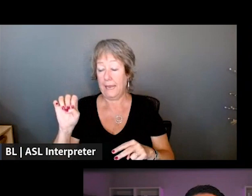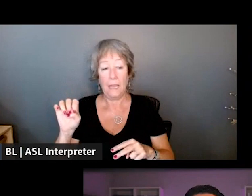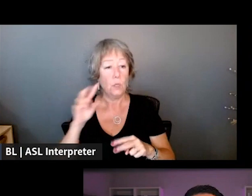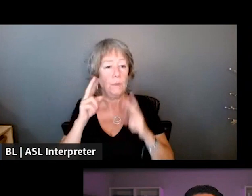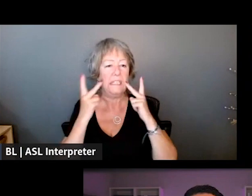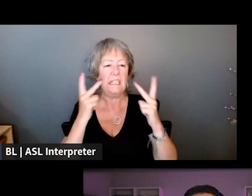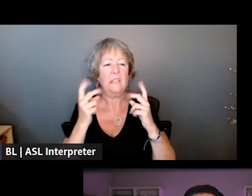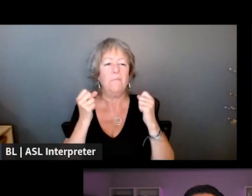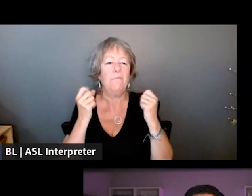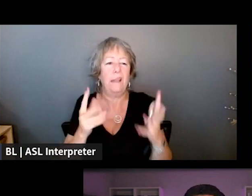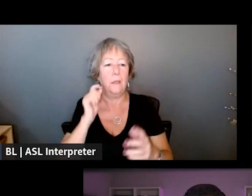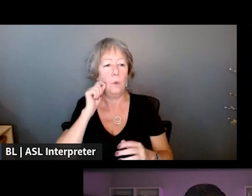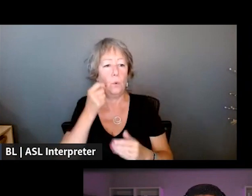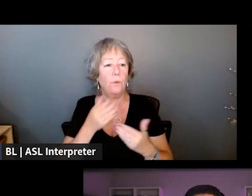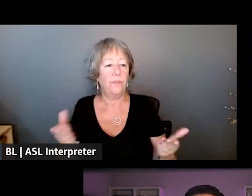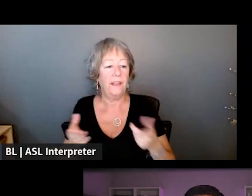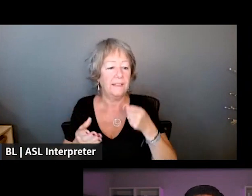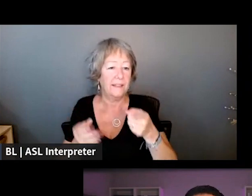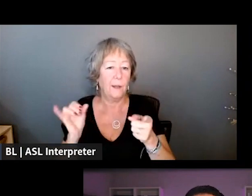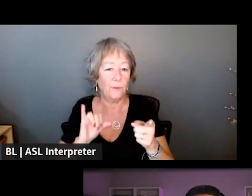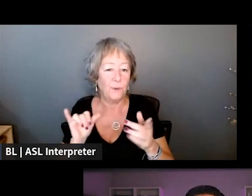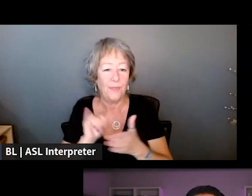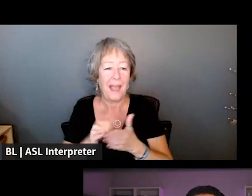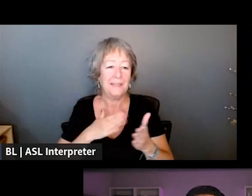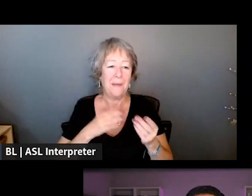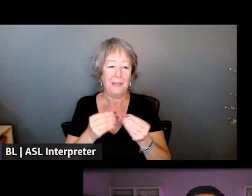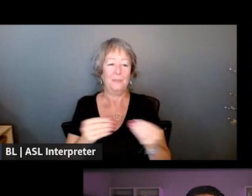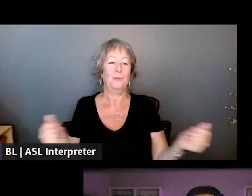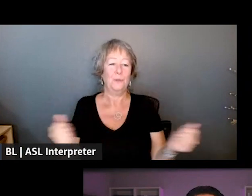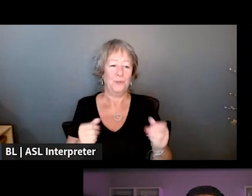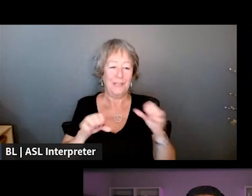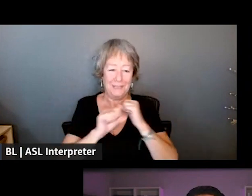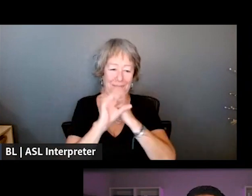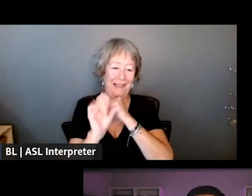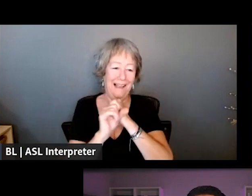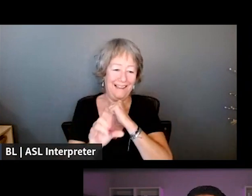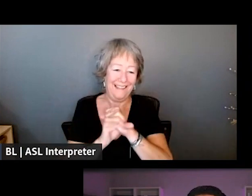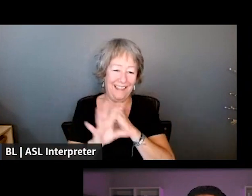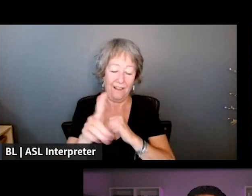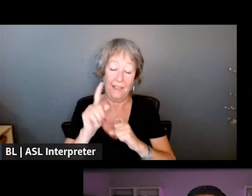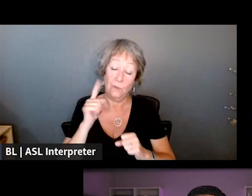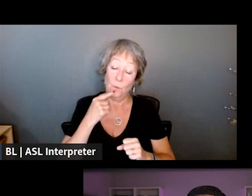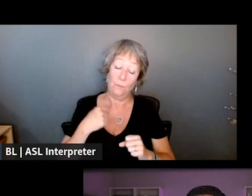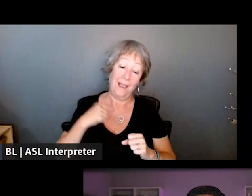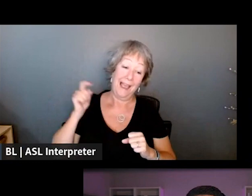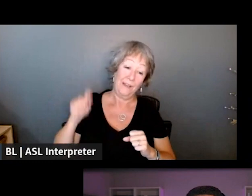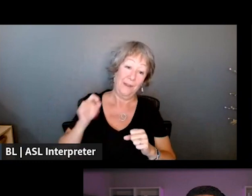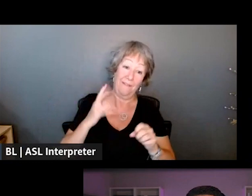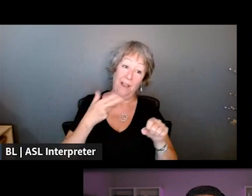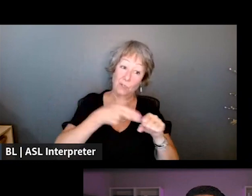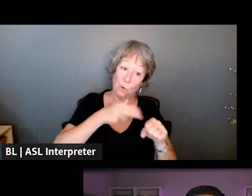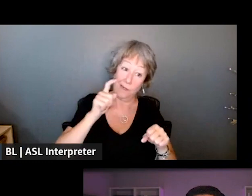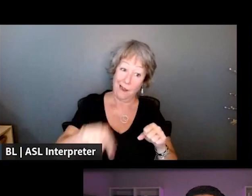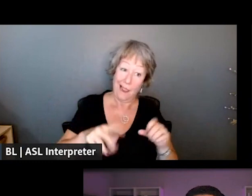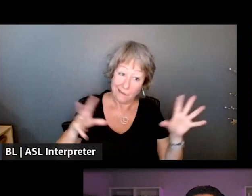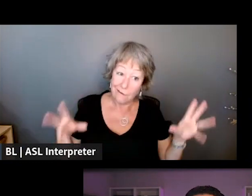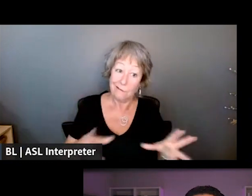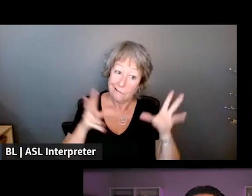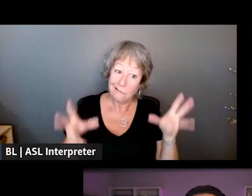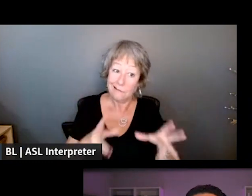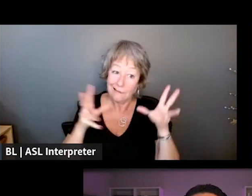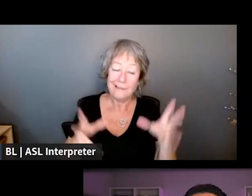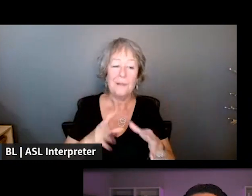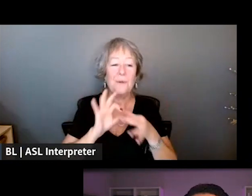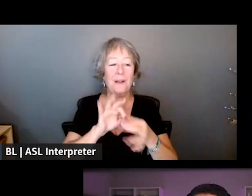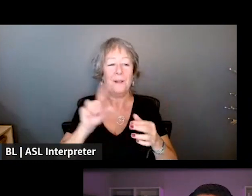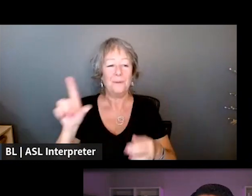cool things there too. So that's my quick little solutions plug. I have to do it. It's obligatory. They told me if I joined this on Friday, I had to plug the solutions